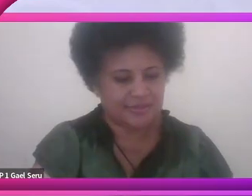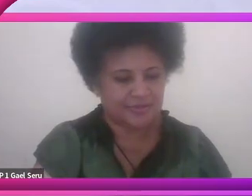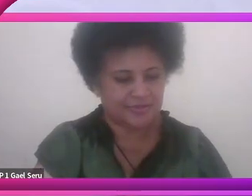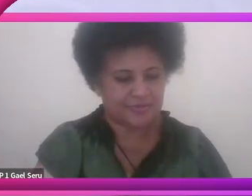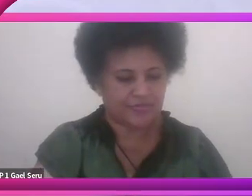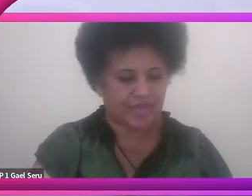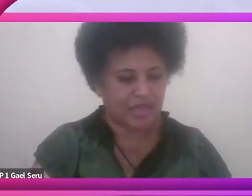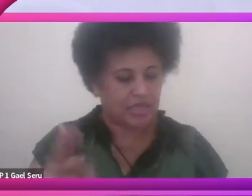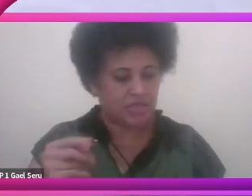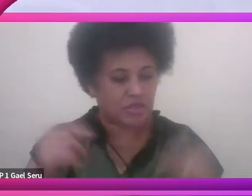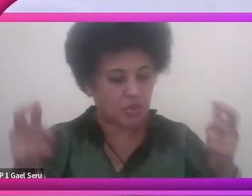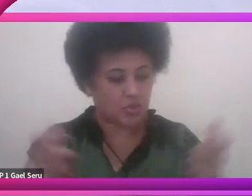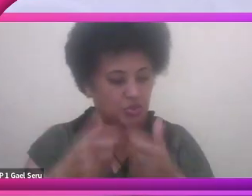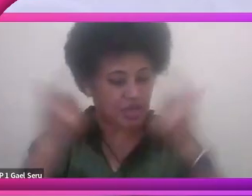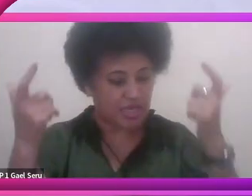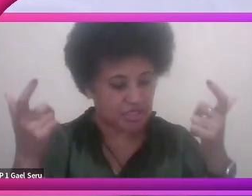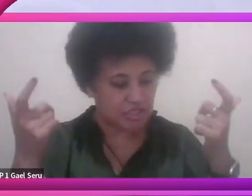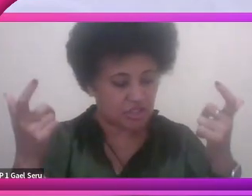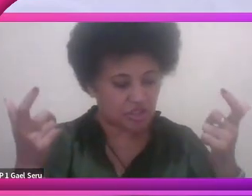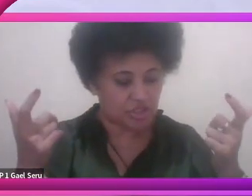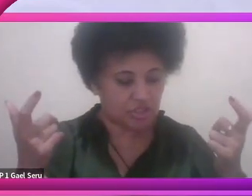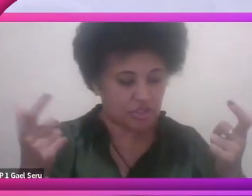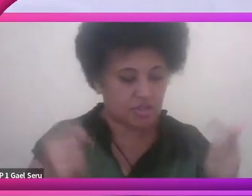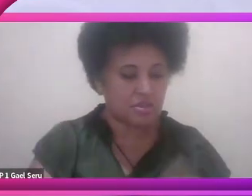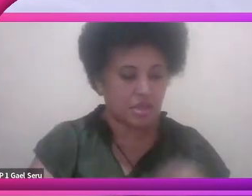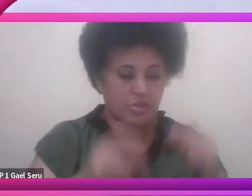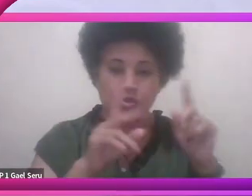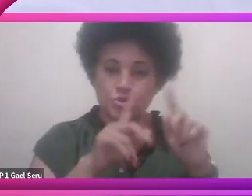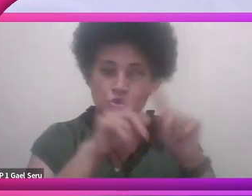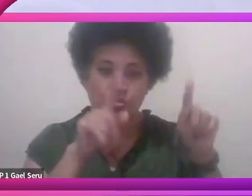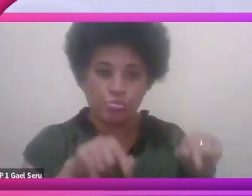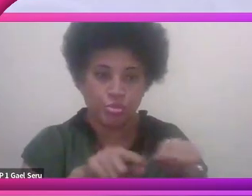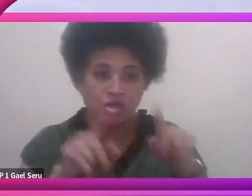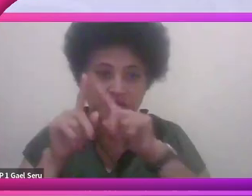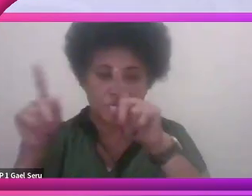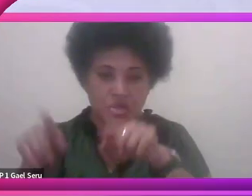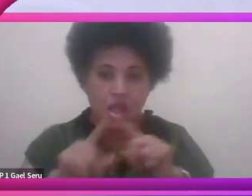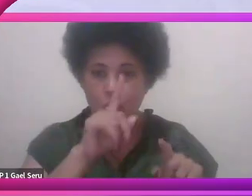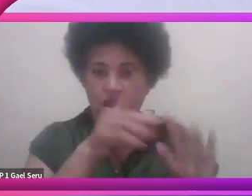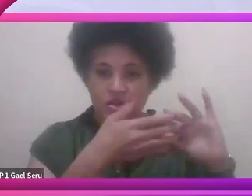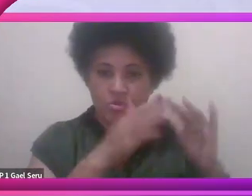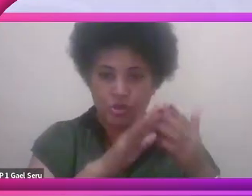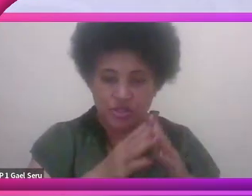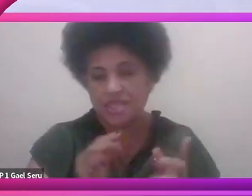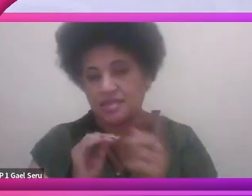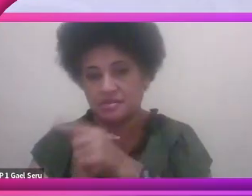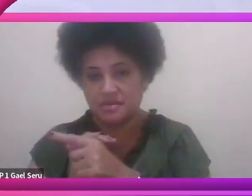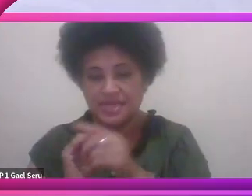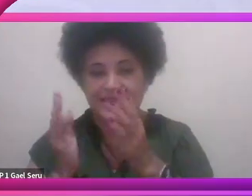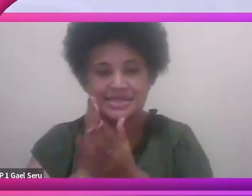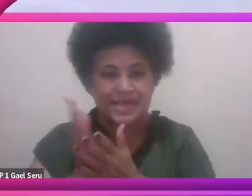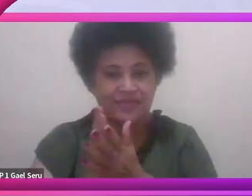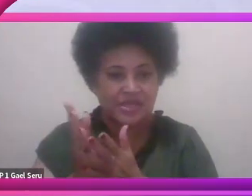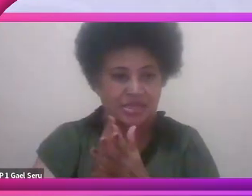So the challenge here, I'm put in two boxes, one from the community and one from service provider.